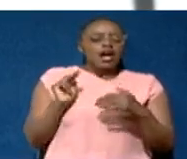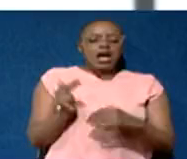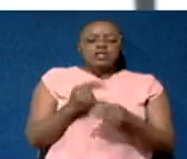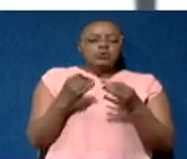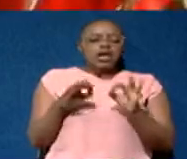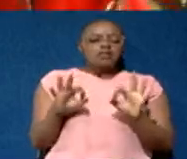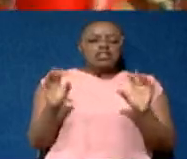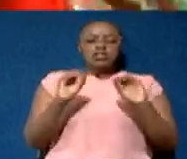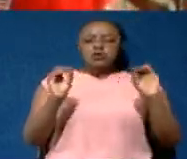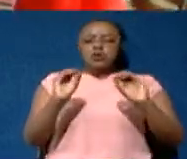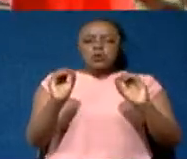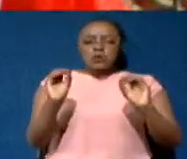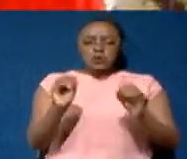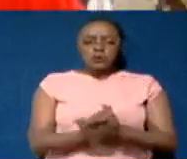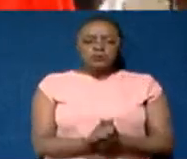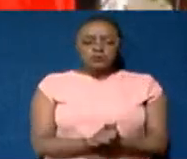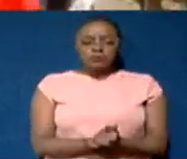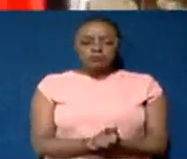want as a country.